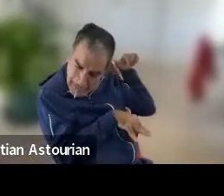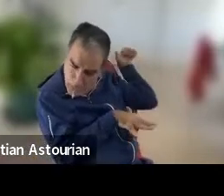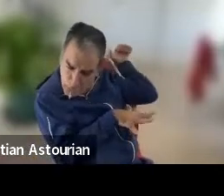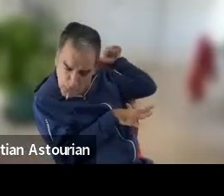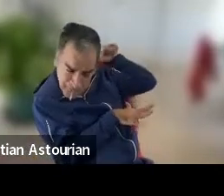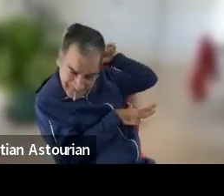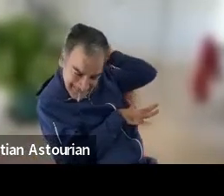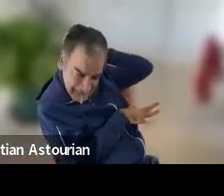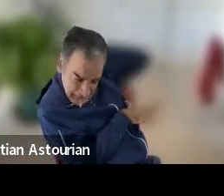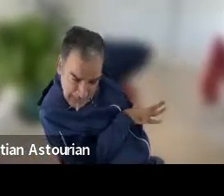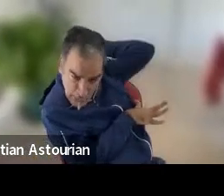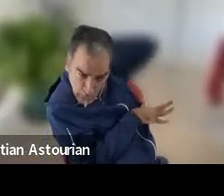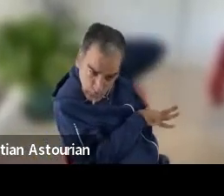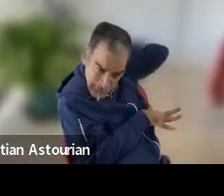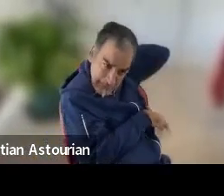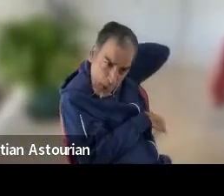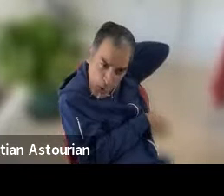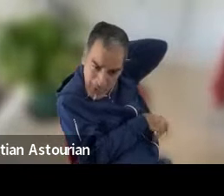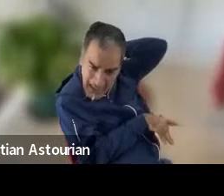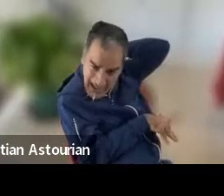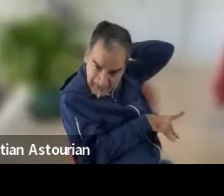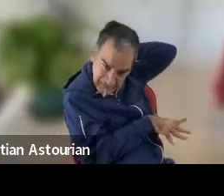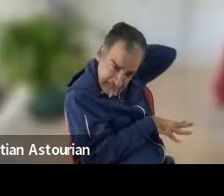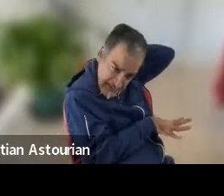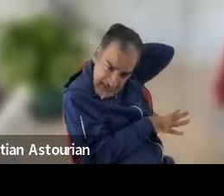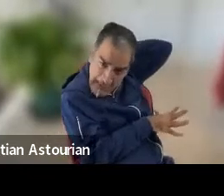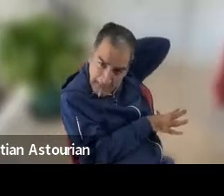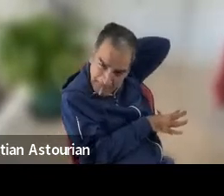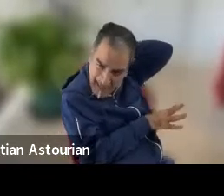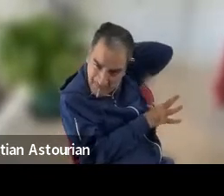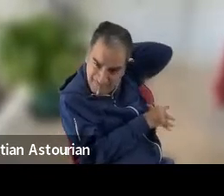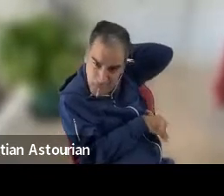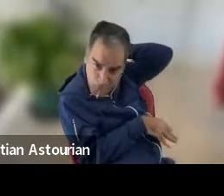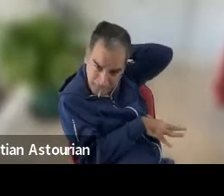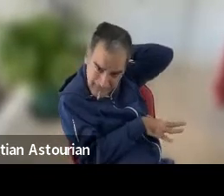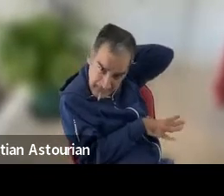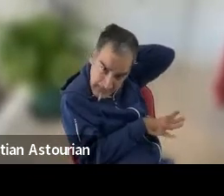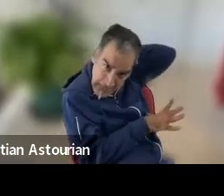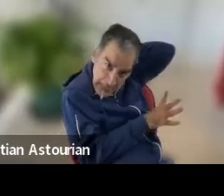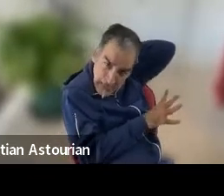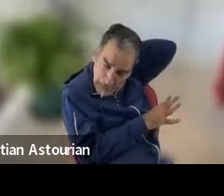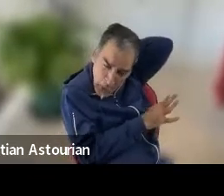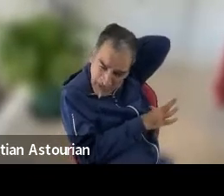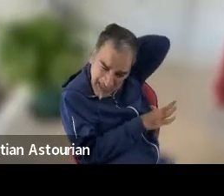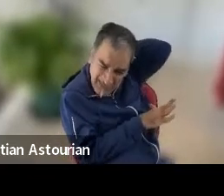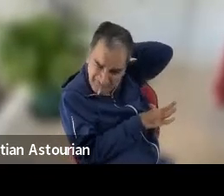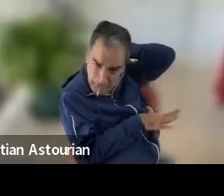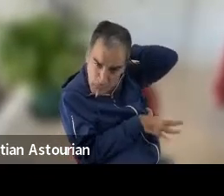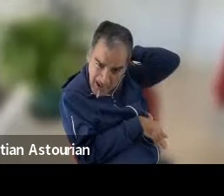support groups to an online platform,